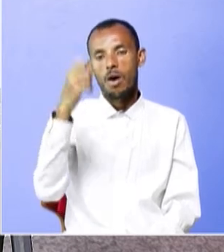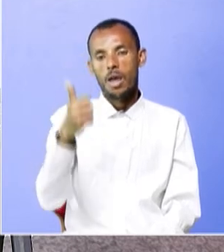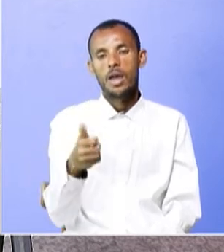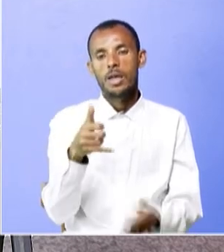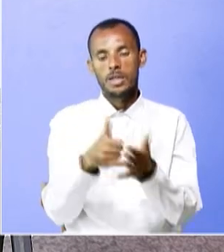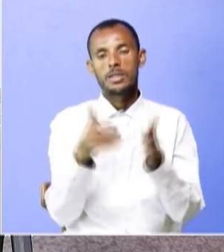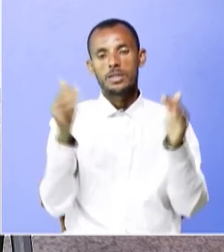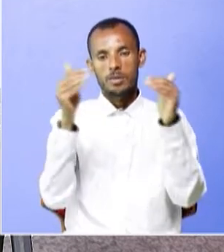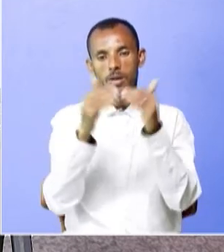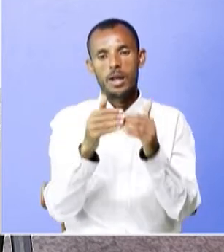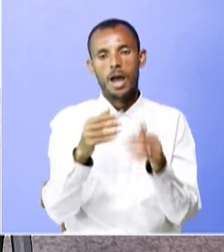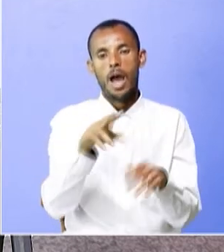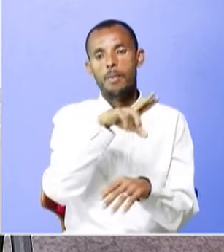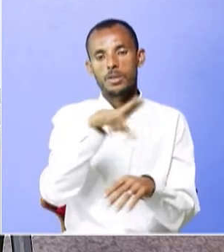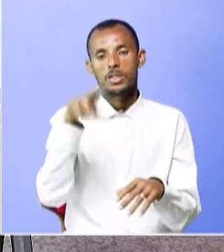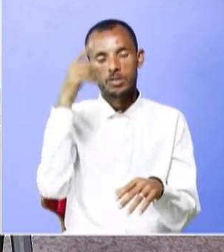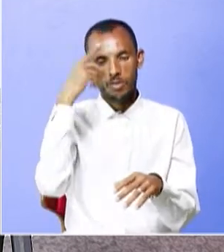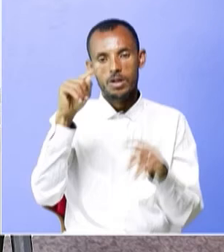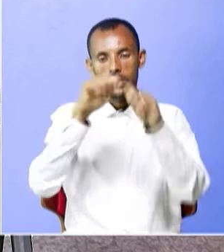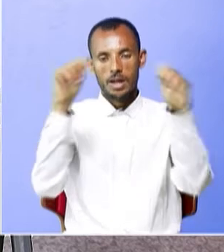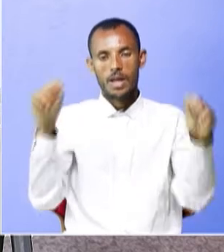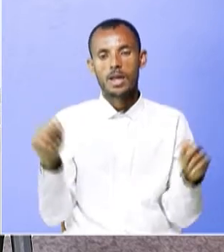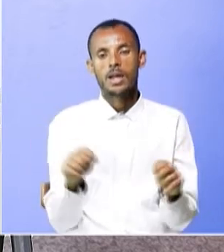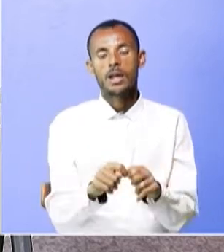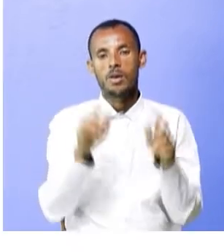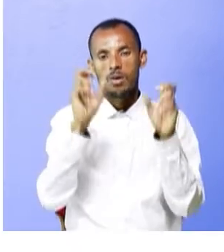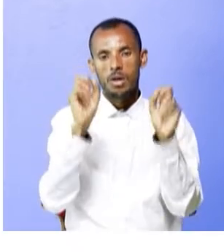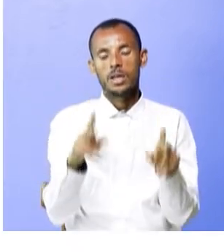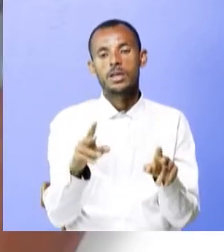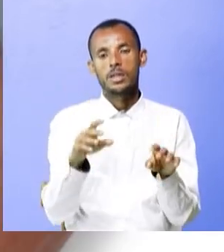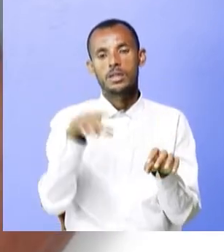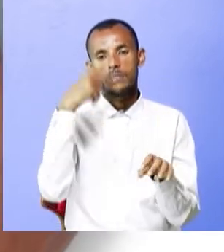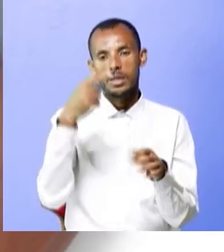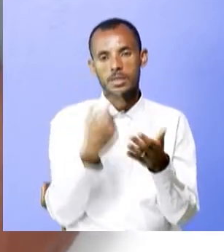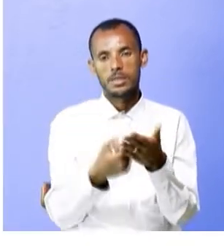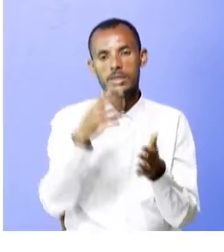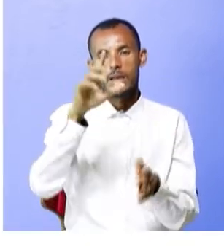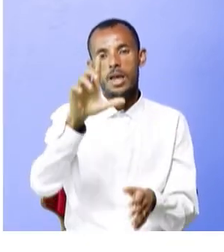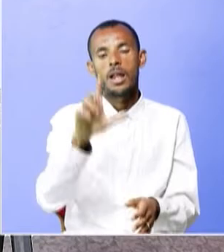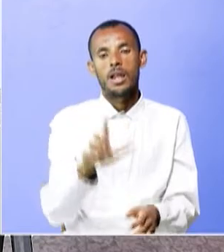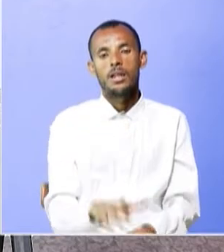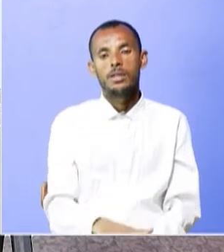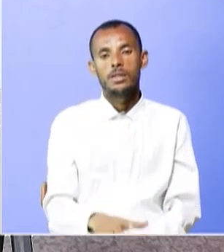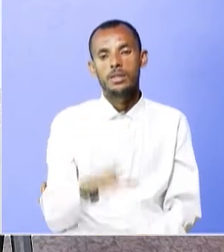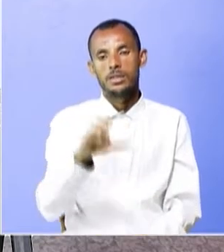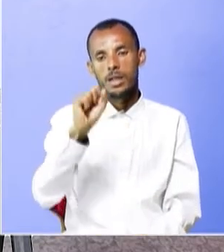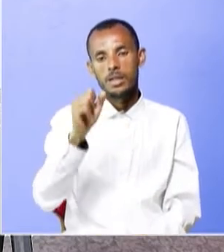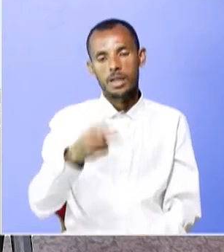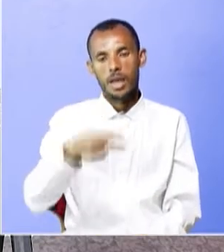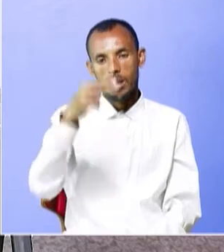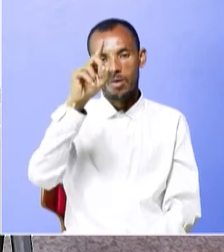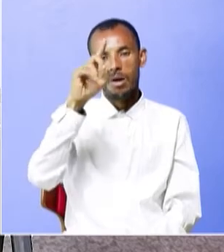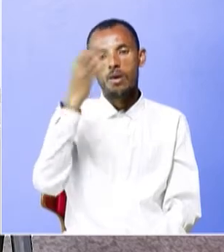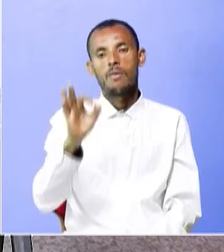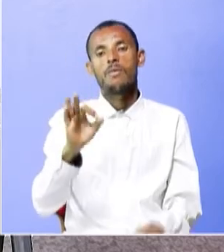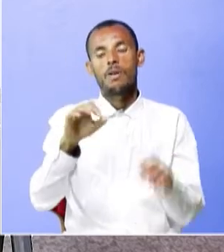it becomes the hypotenuse for the triangle. Okay, say this is L, which is the slant head for one of the